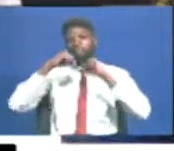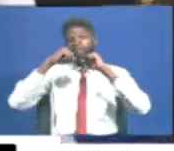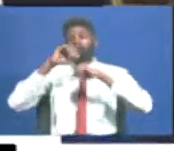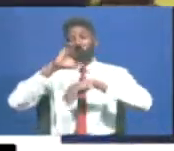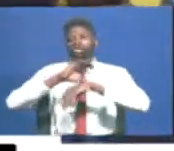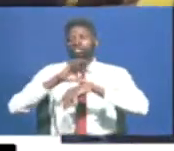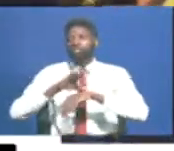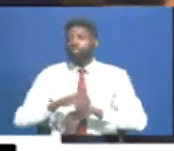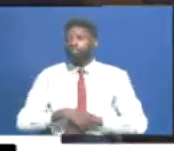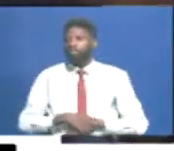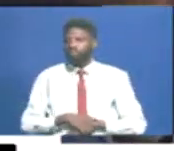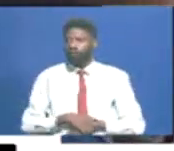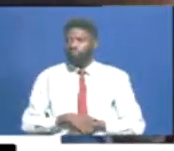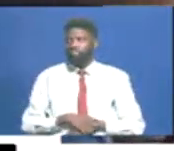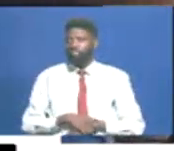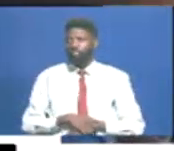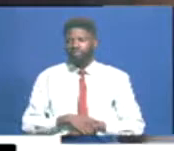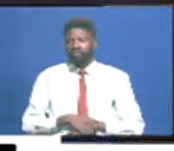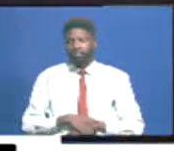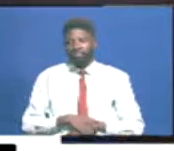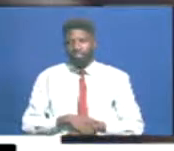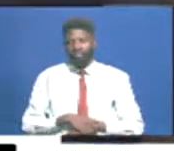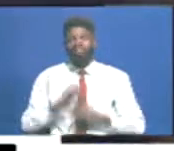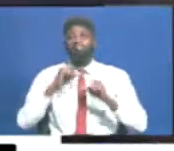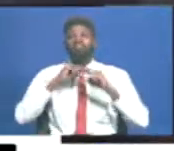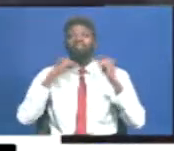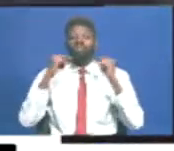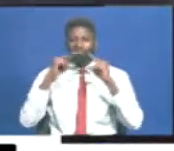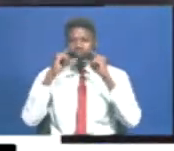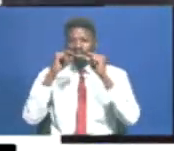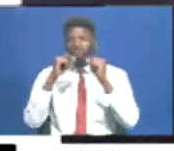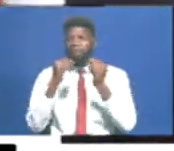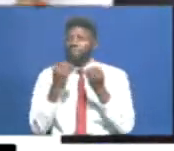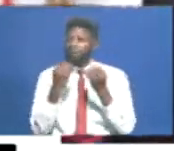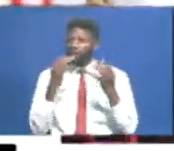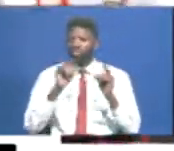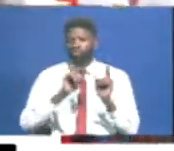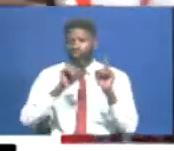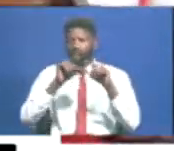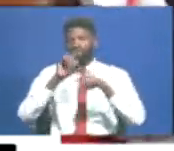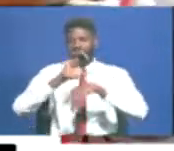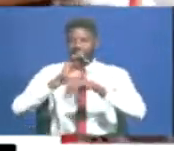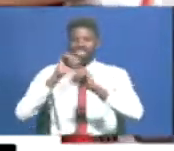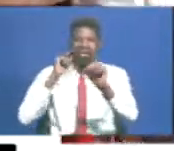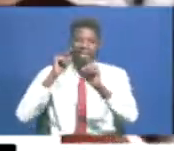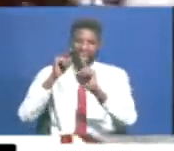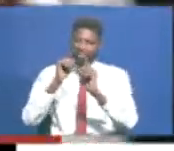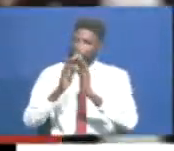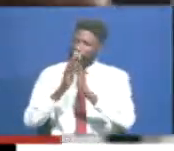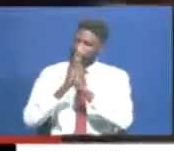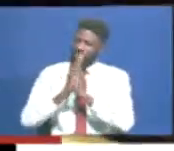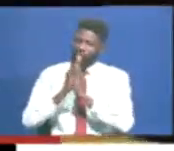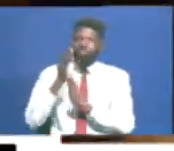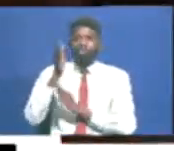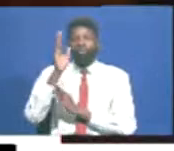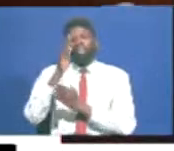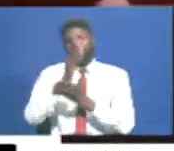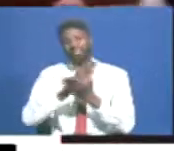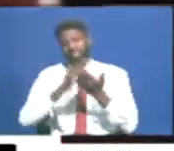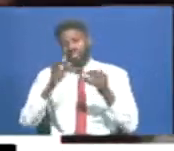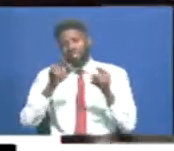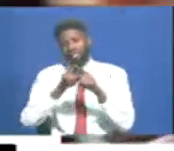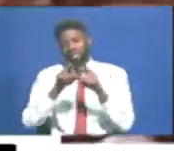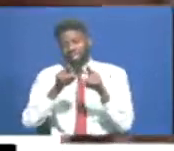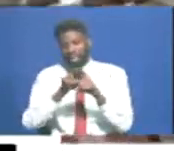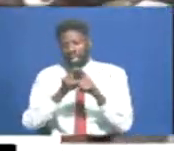According to priests, many go to church to have a conversation with their maker. Others come to explore more about his creation, while others